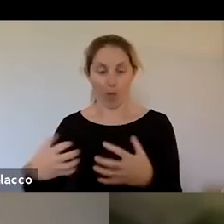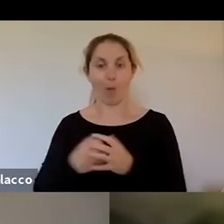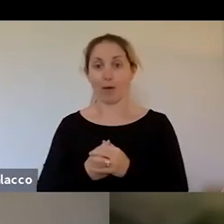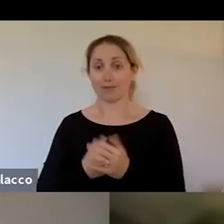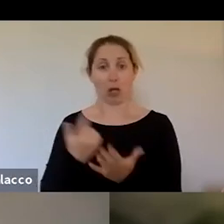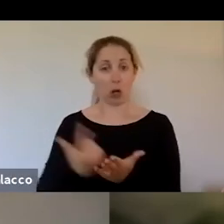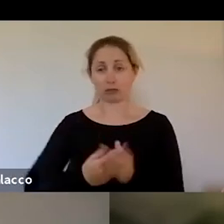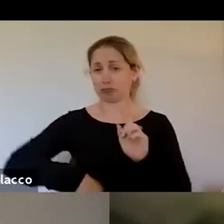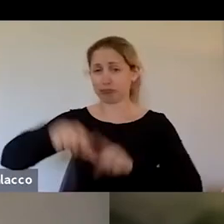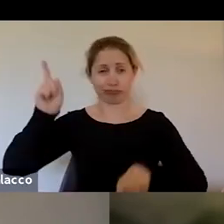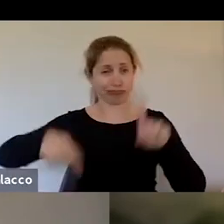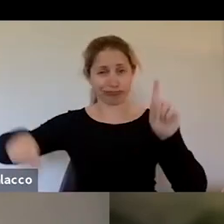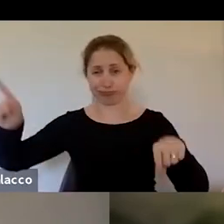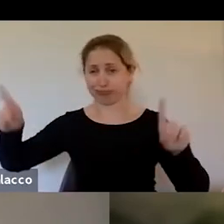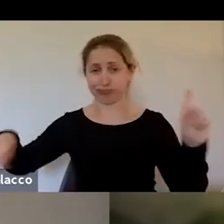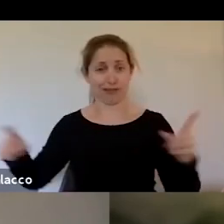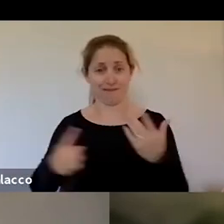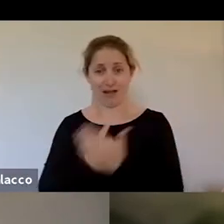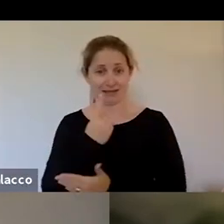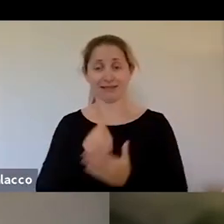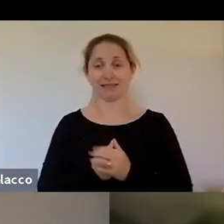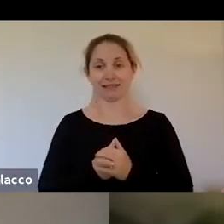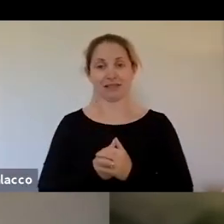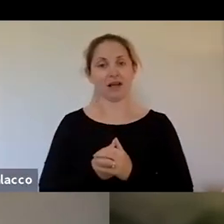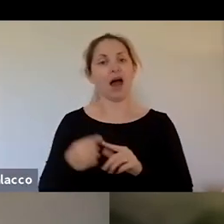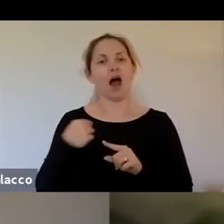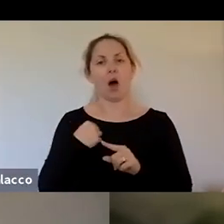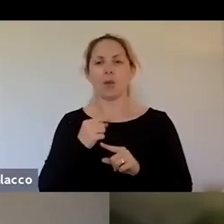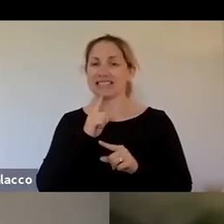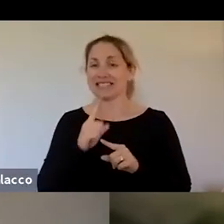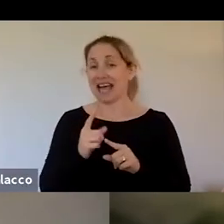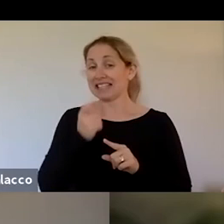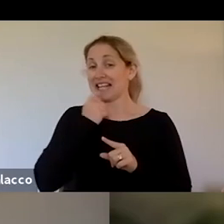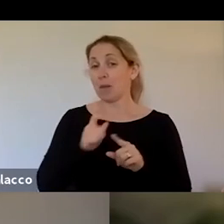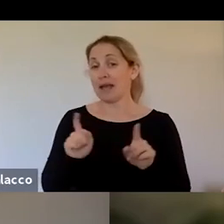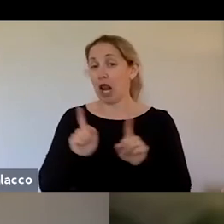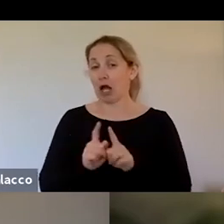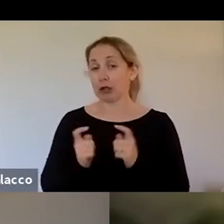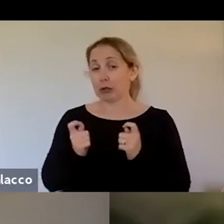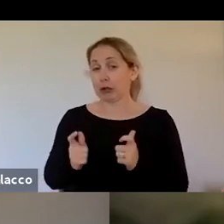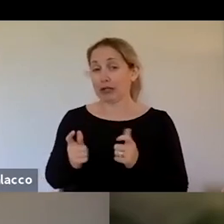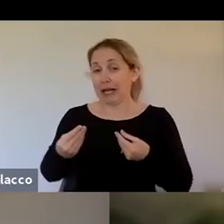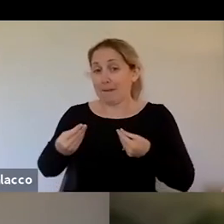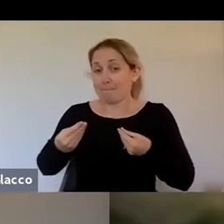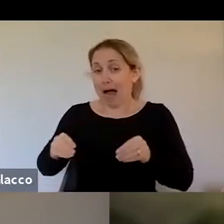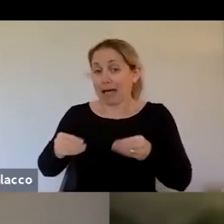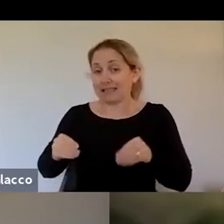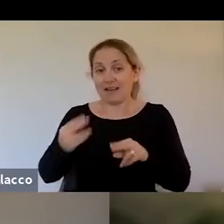best, I would characterize it as sort of the early stages of market development with a new